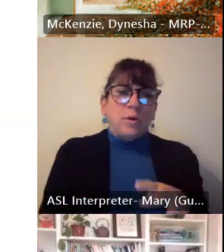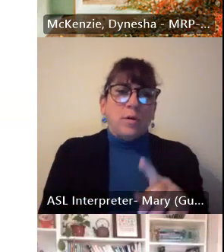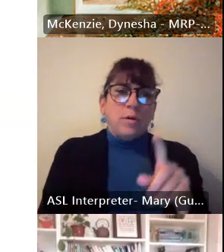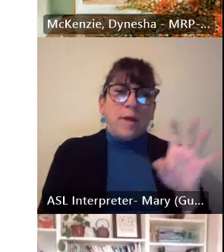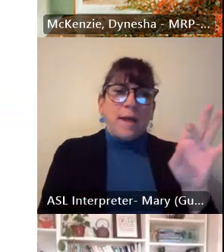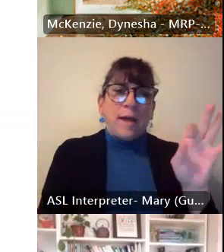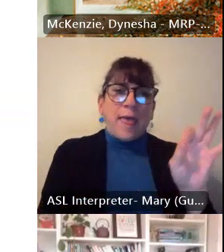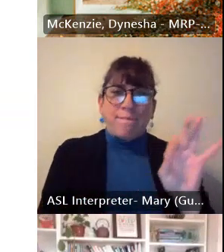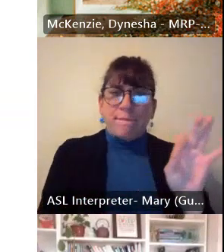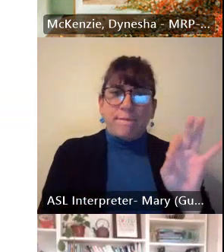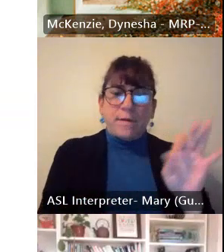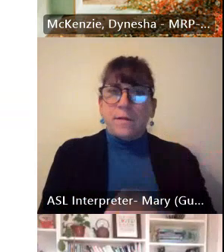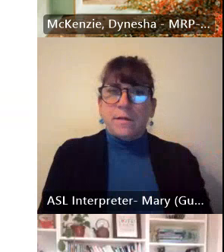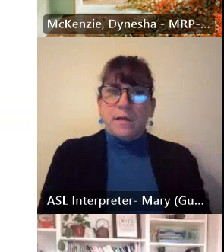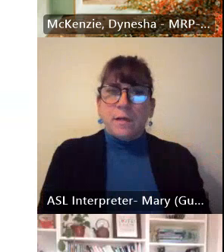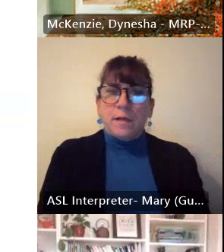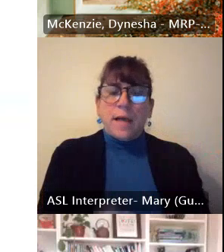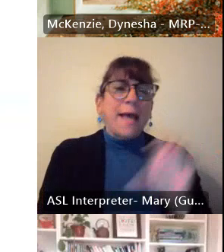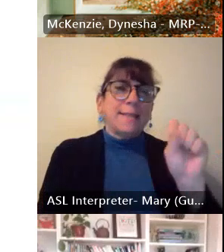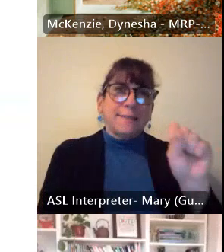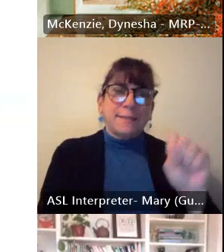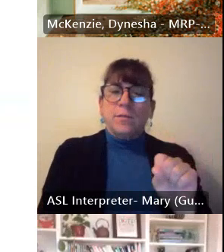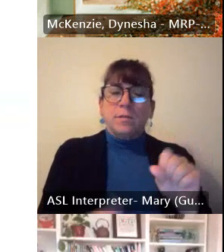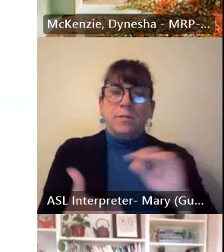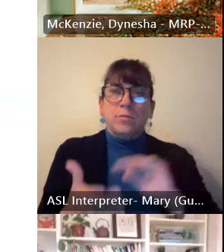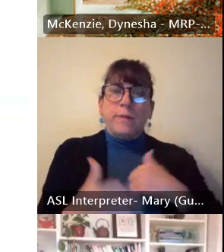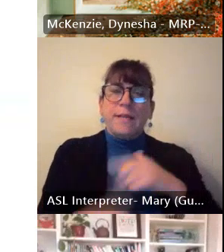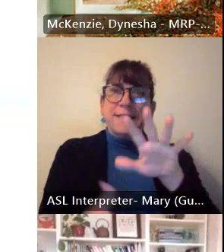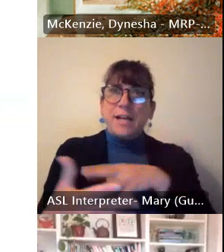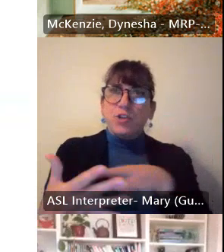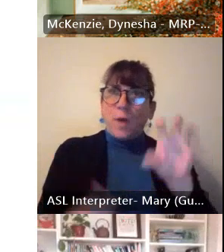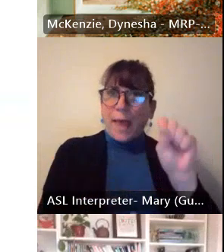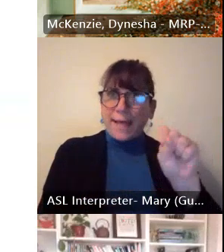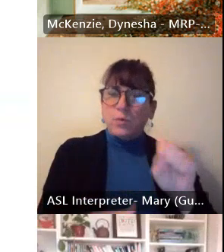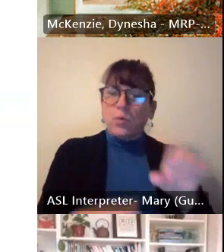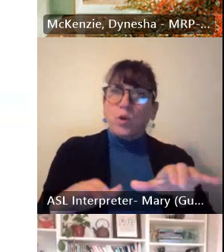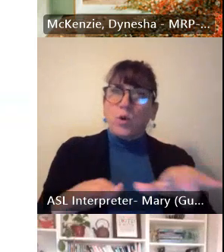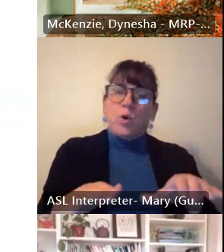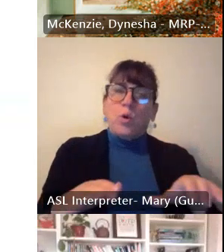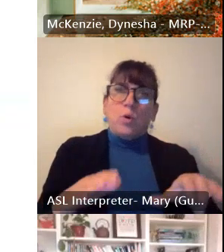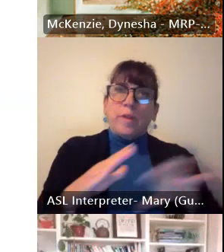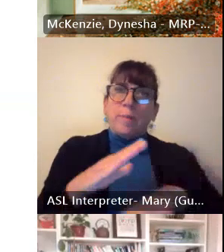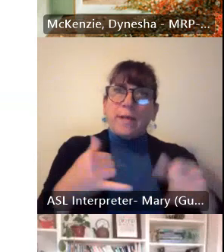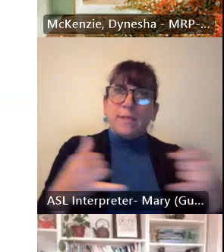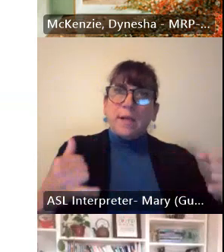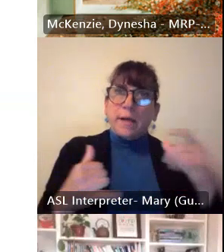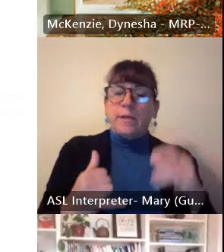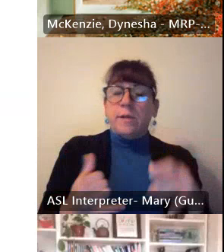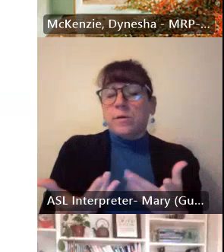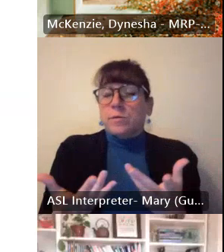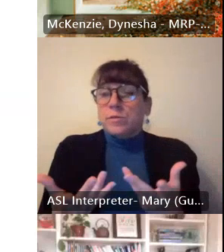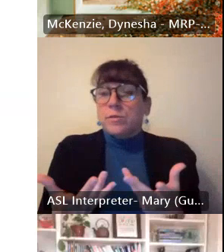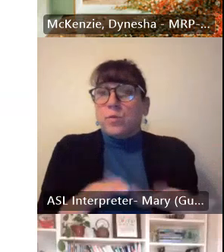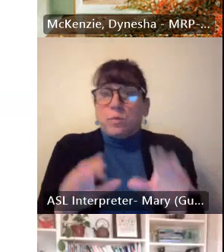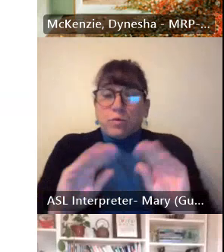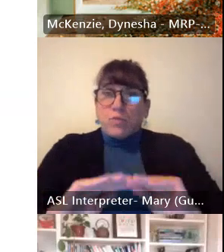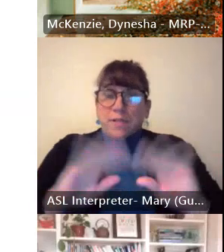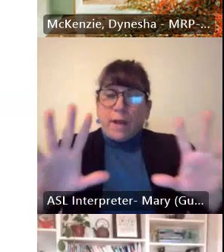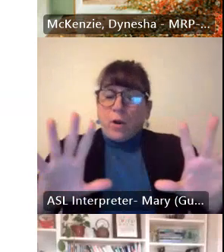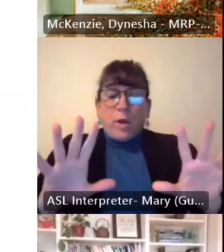Yes. and we do Schedule S, we do the baseline so that we are transparent. We talk about the full cost of programs and the full cost